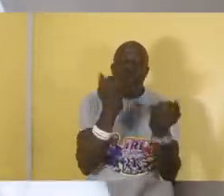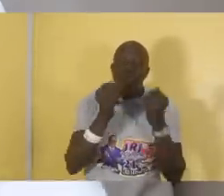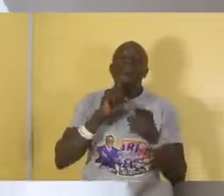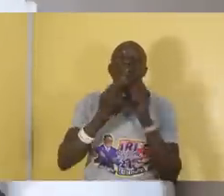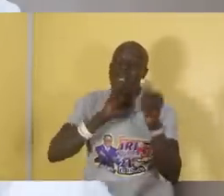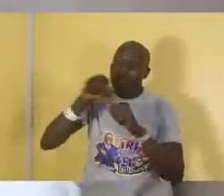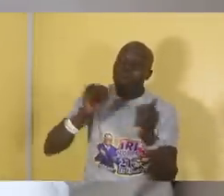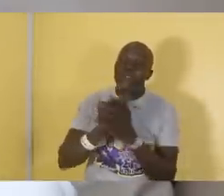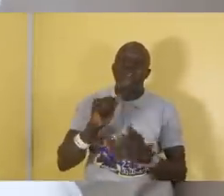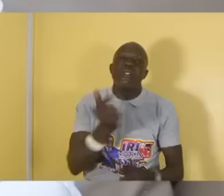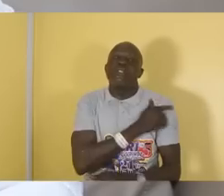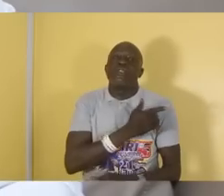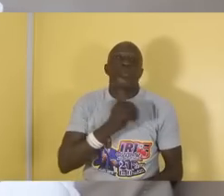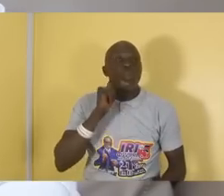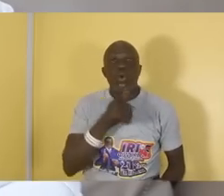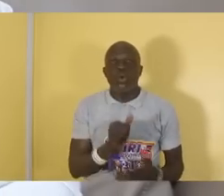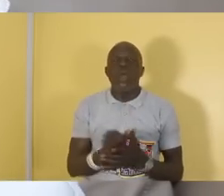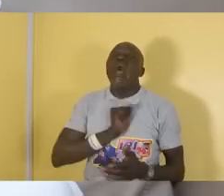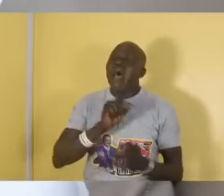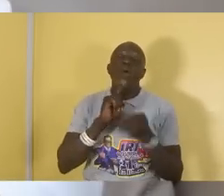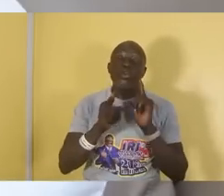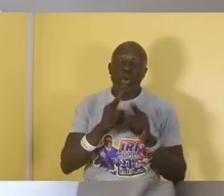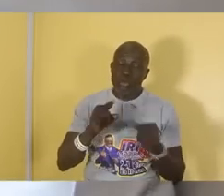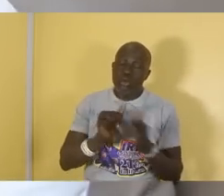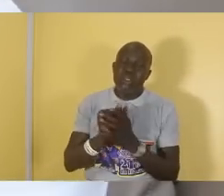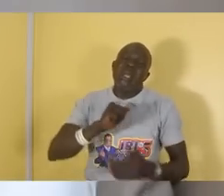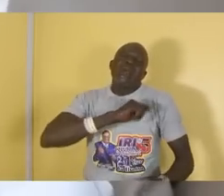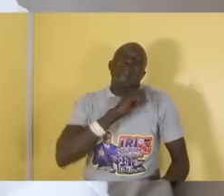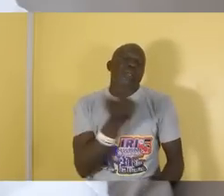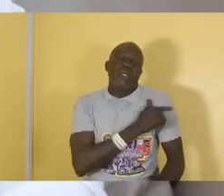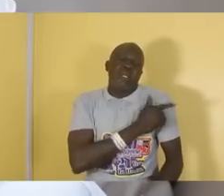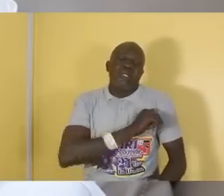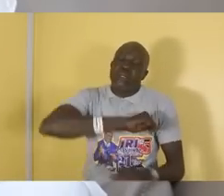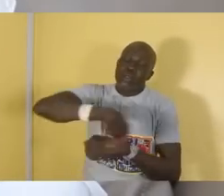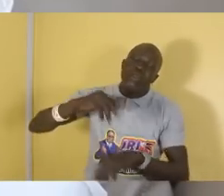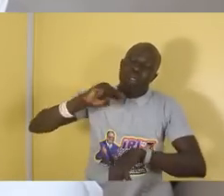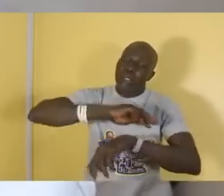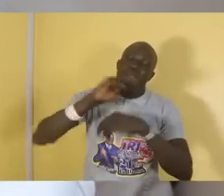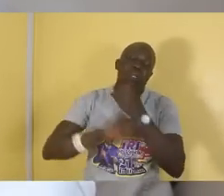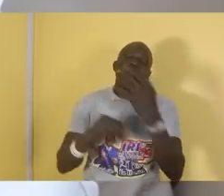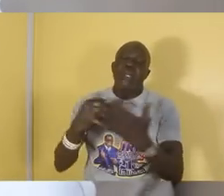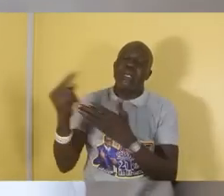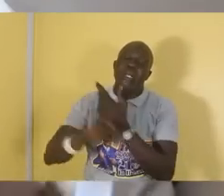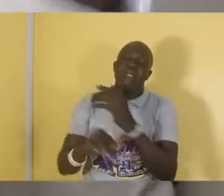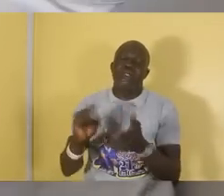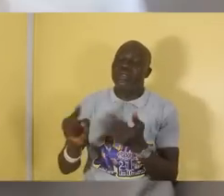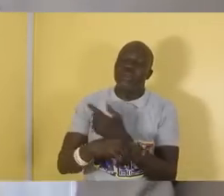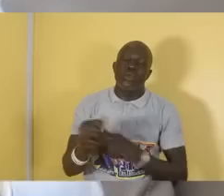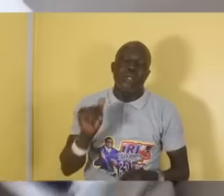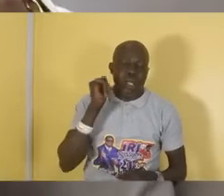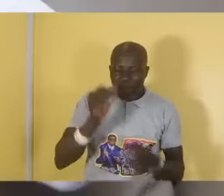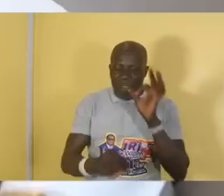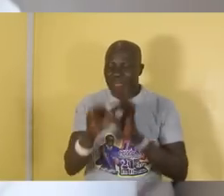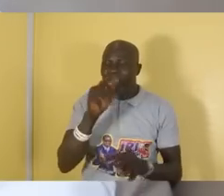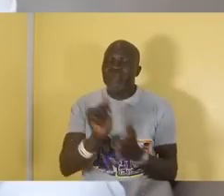or any party. I'll talk about laziness physically. No matter what party or any party, man. I want to talk about laziness spiritually. Help me, sir. So don't buy your